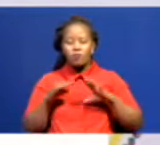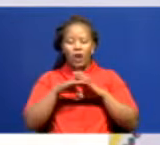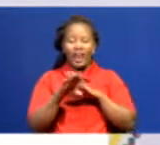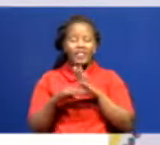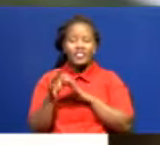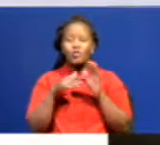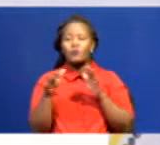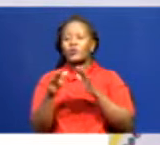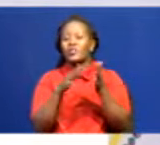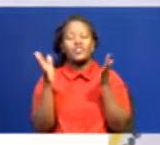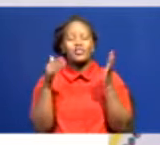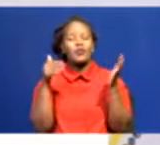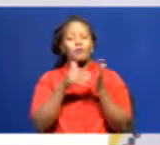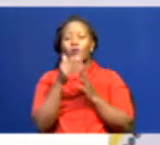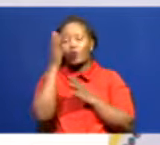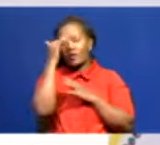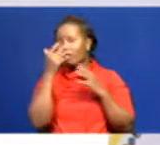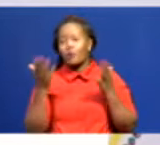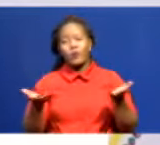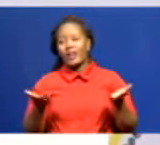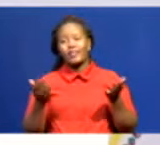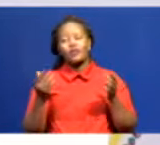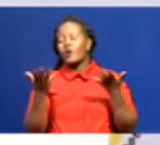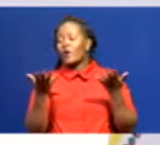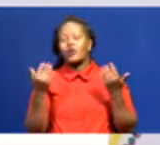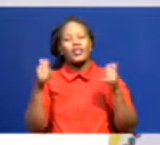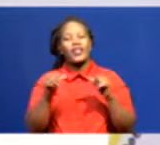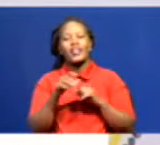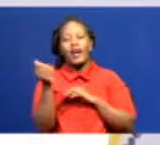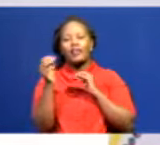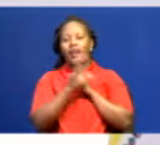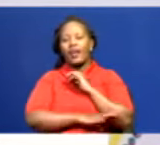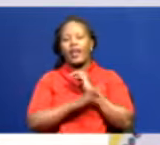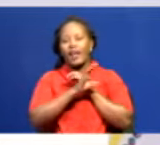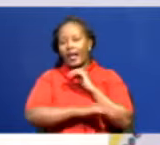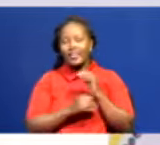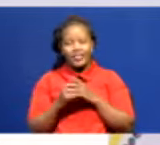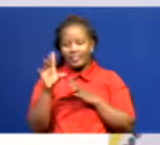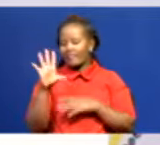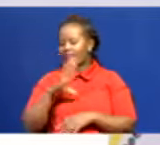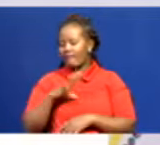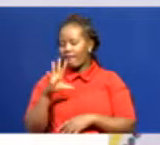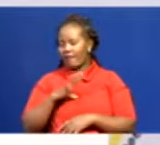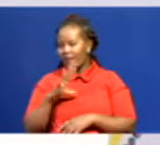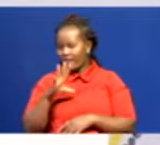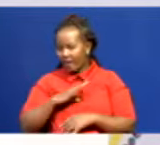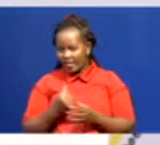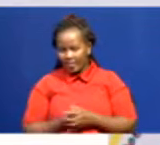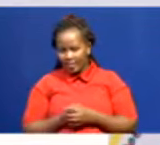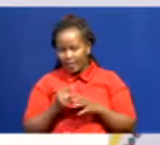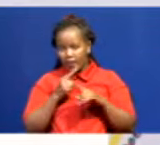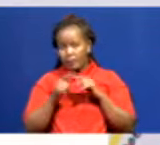why not? Or in Europe or in other places, that's fine with me. But